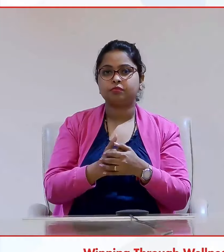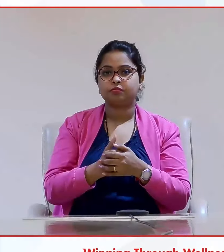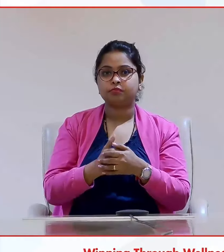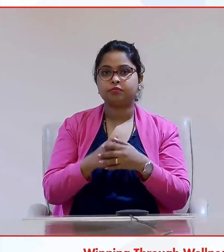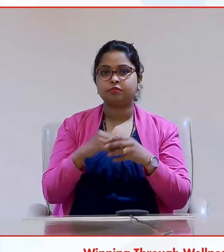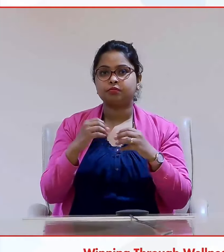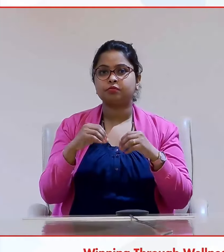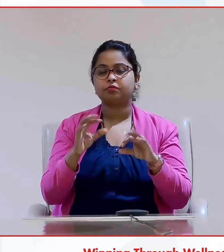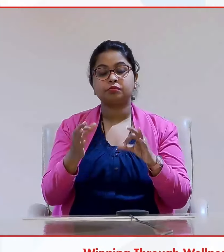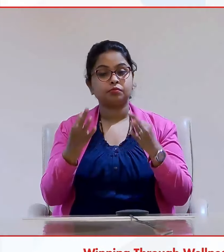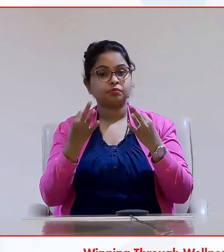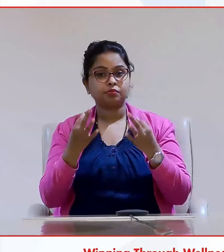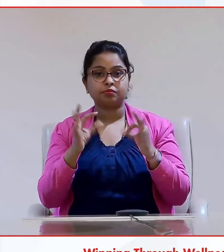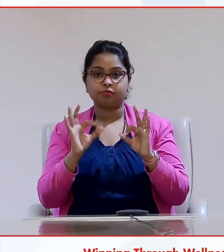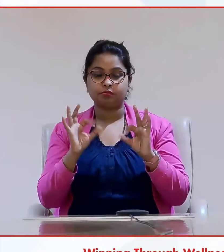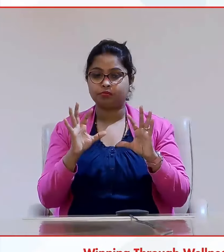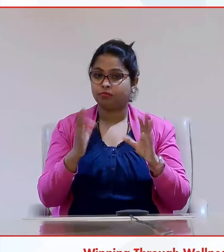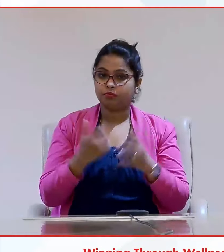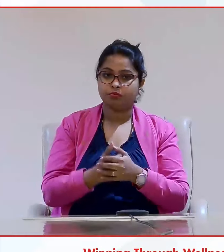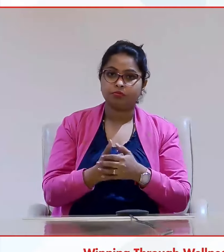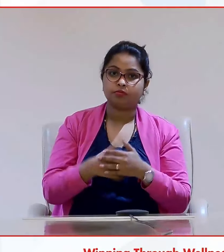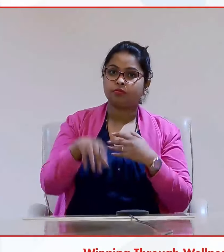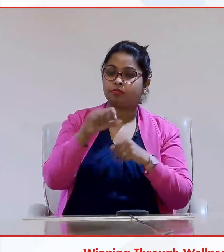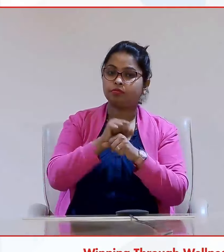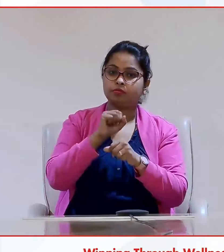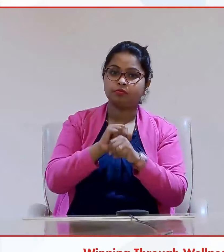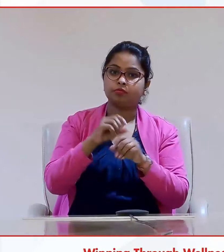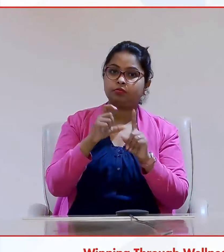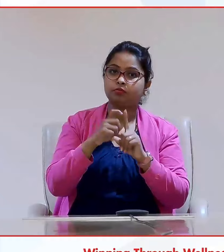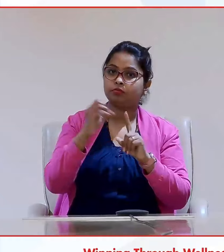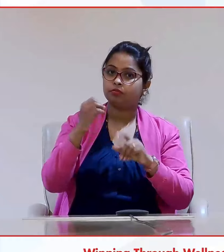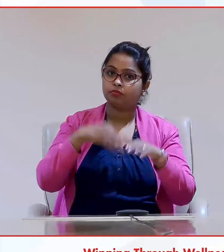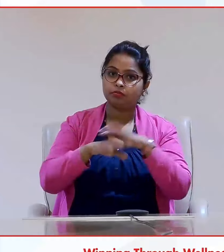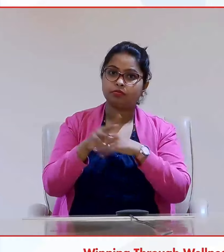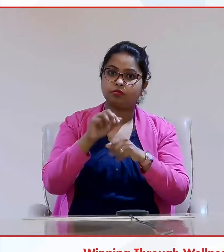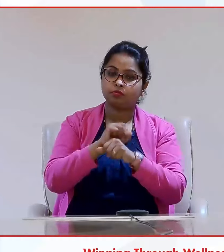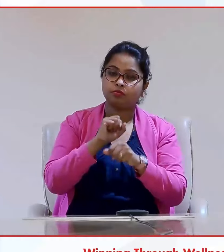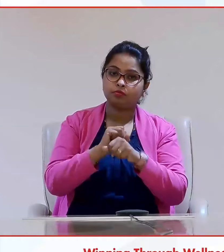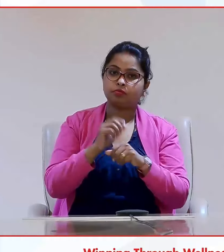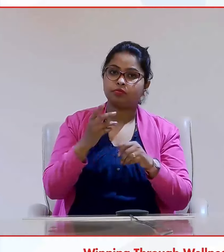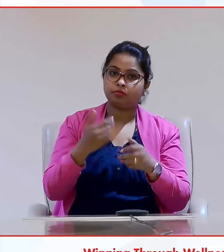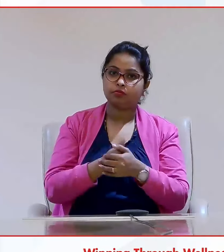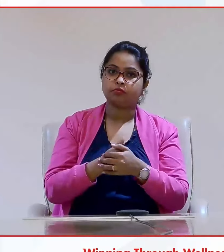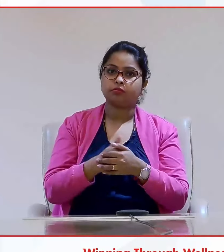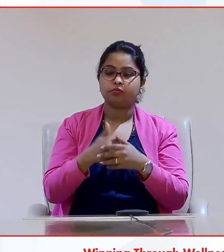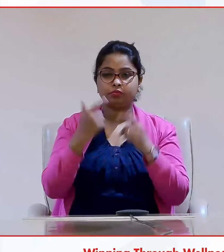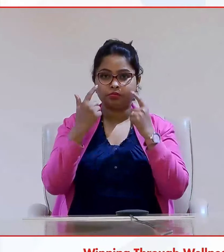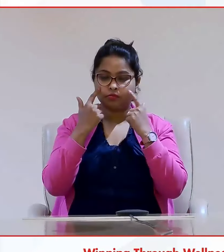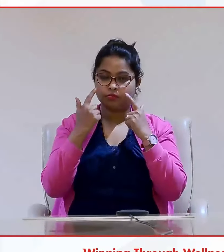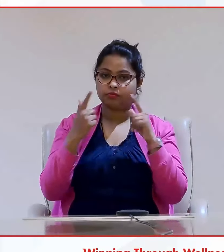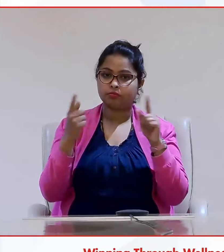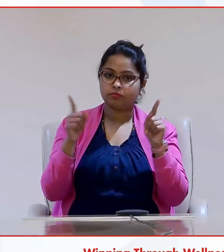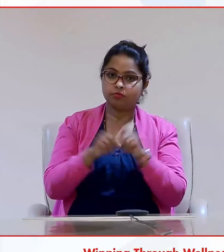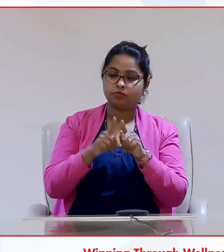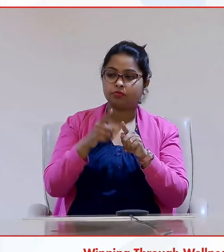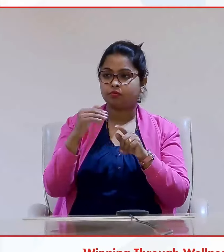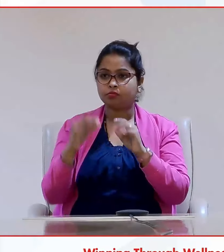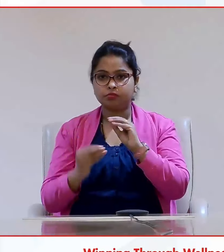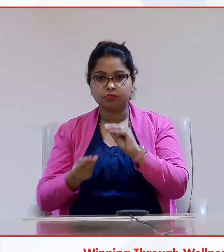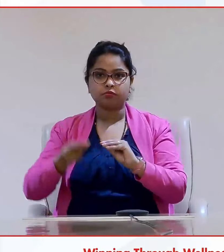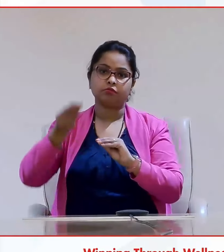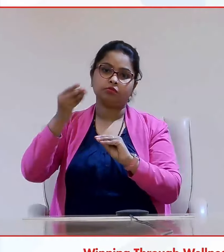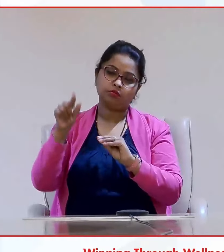something special actually. I mean, they are doing so much more than what we with our eyes are doing. So, I mean, for me, I